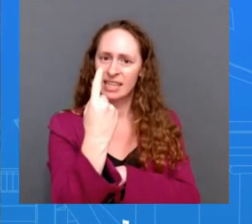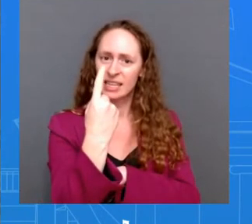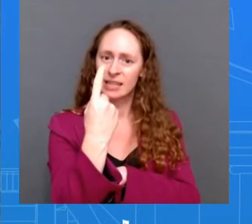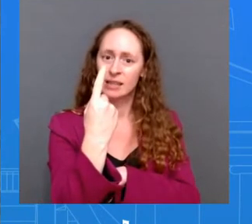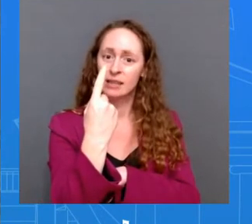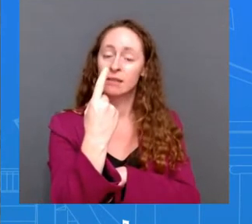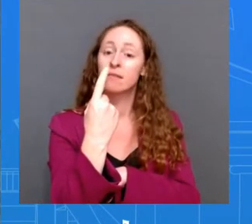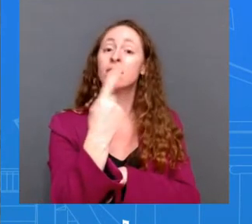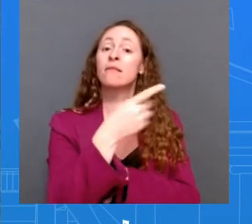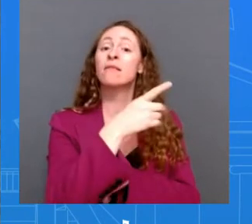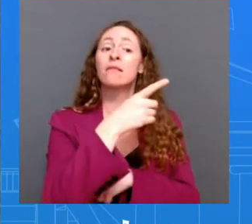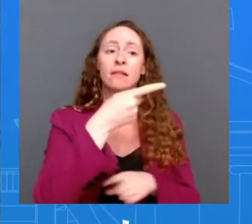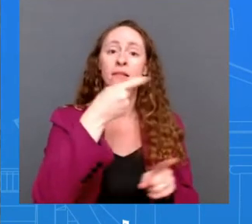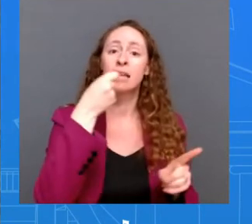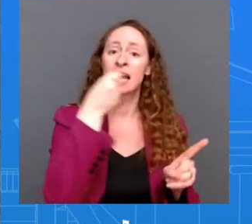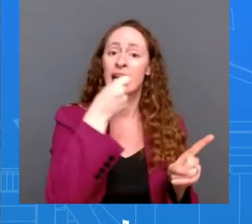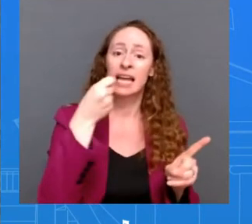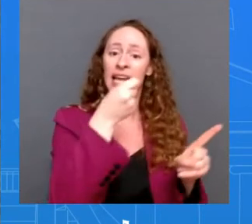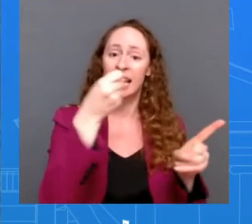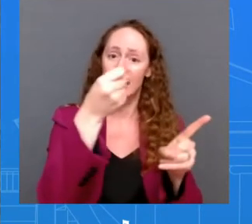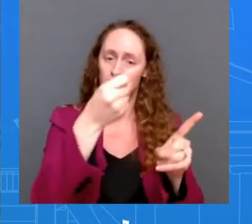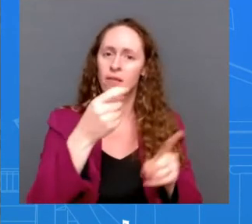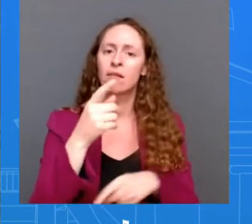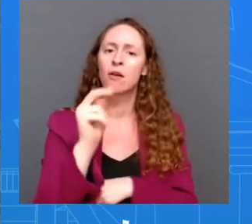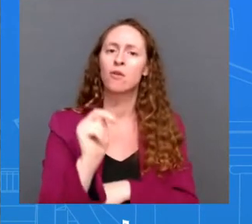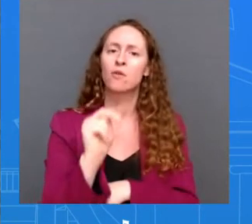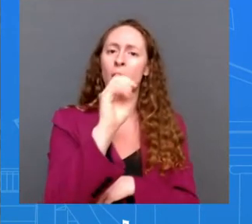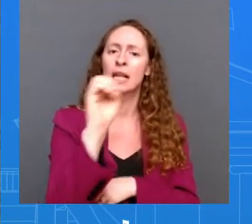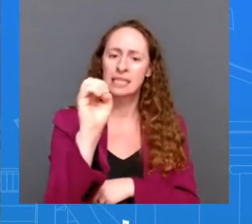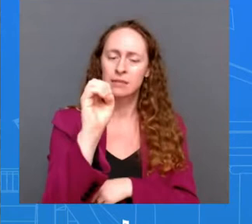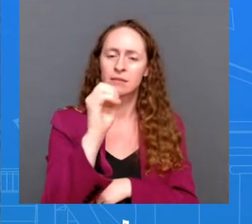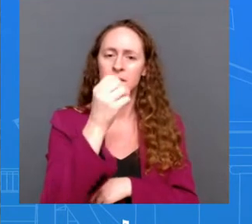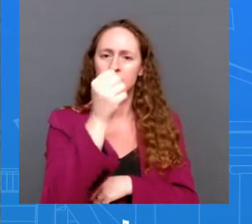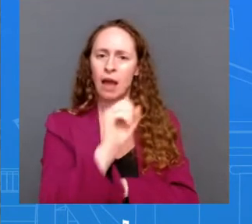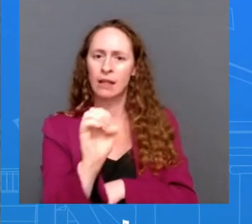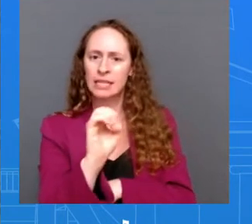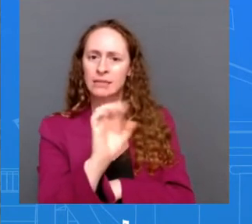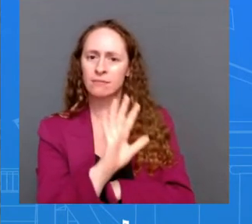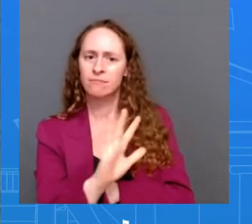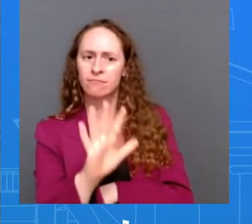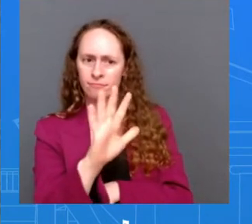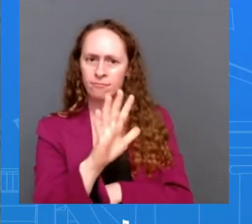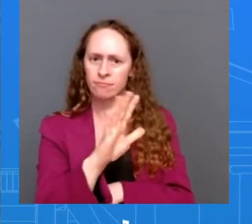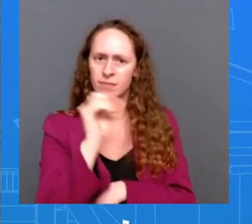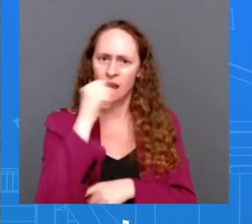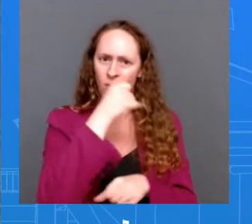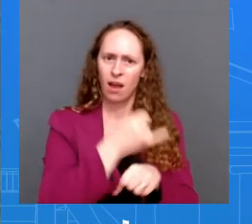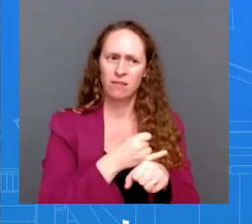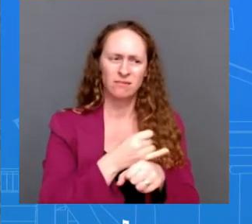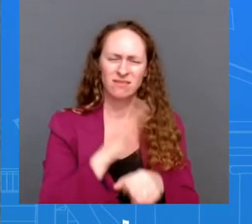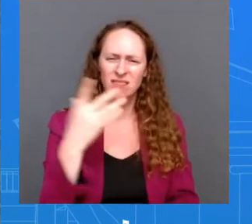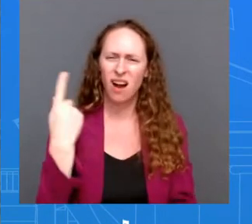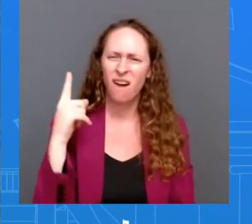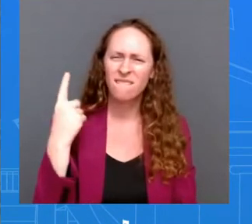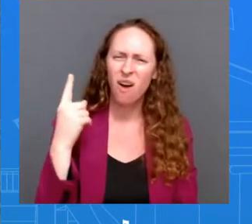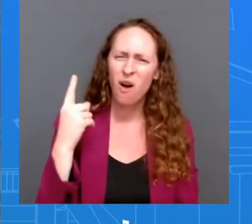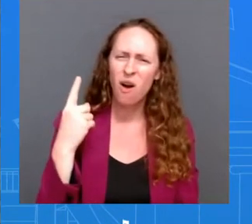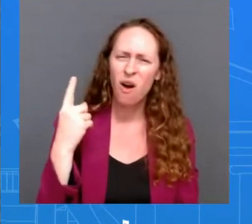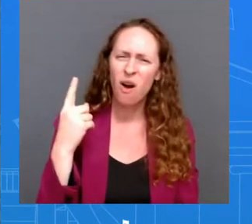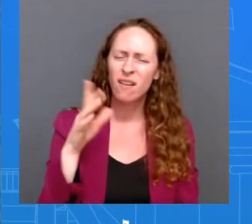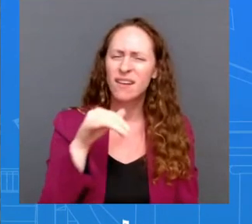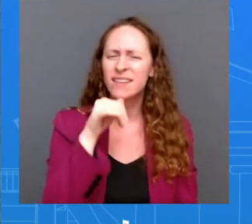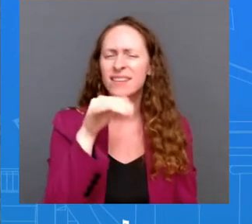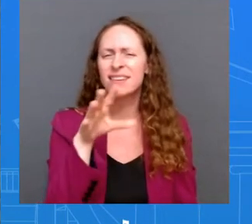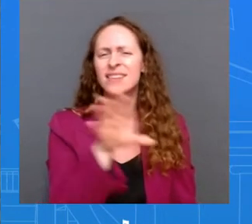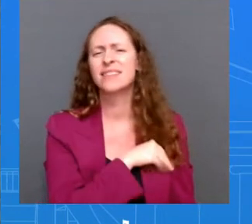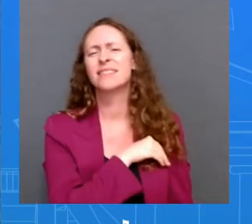of the island. We condemn these actions, which are irresponsible and at odds with our long-standing goal of